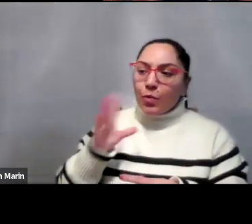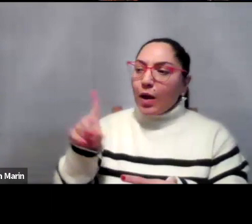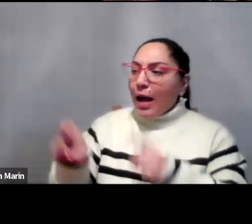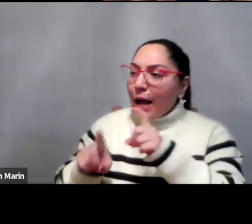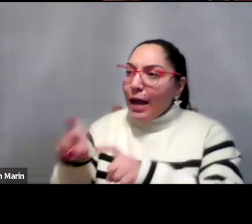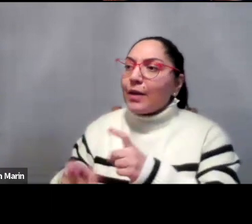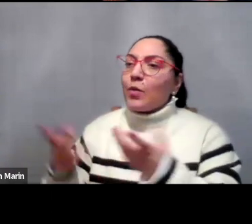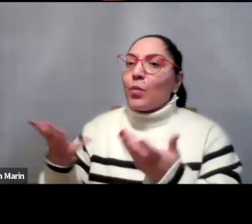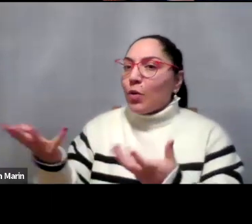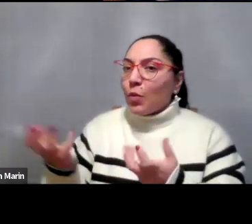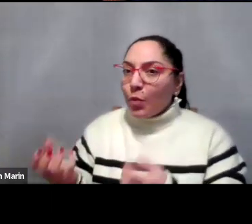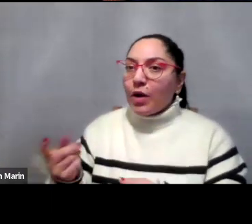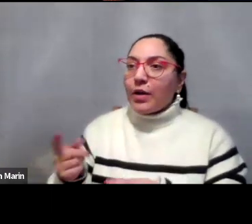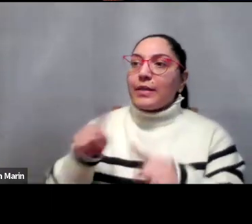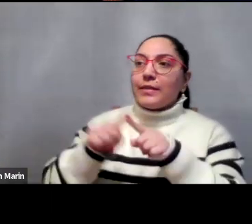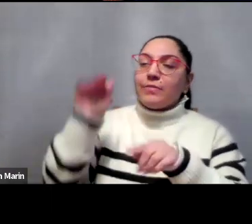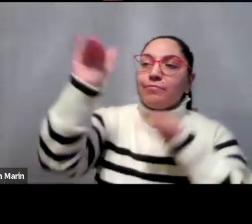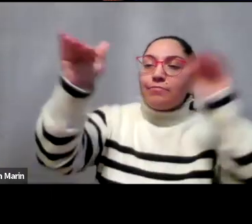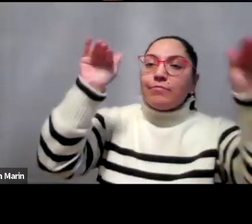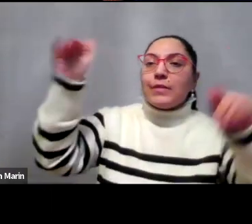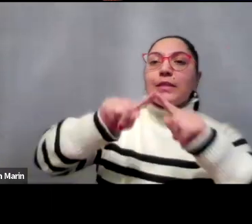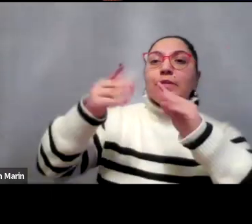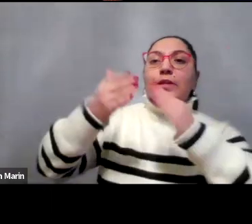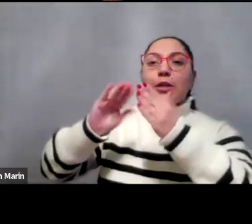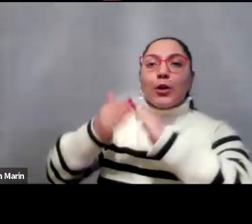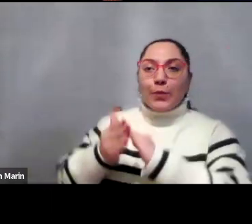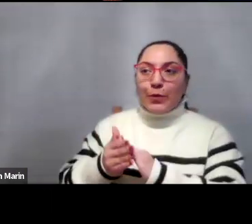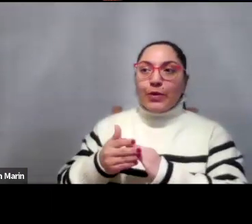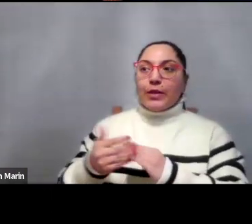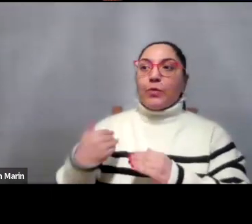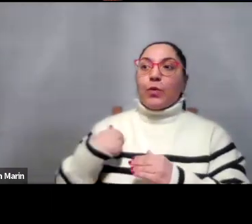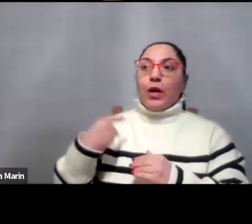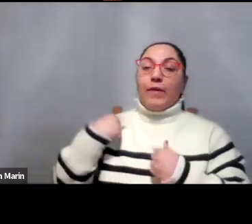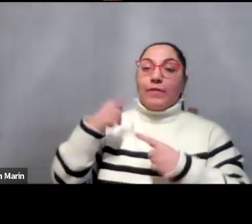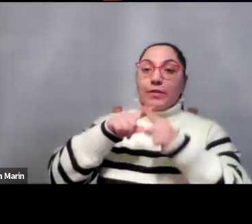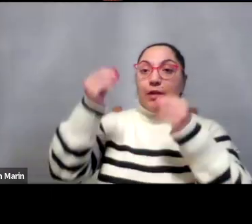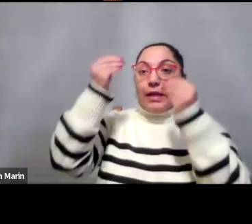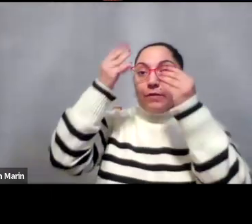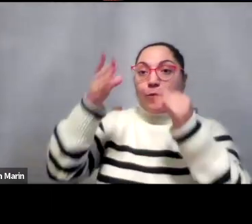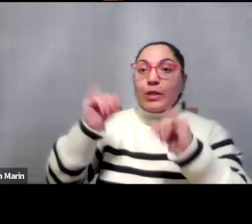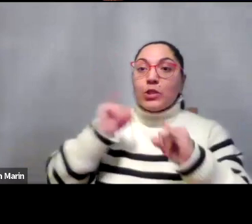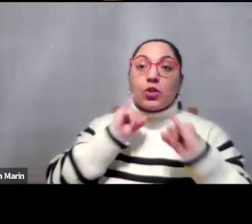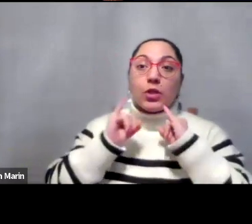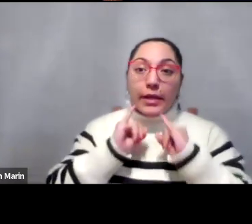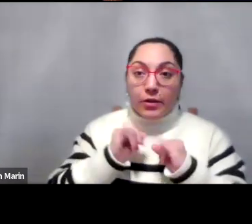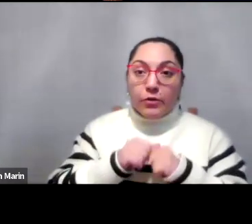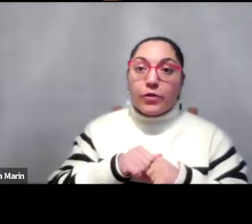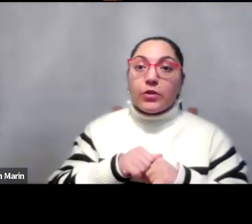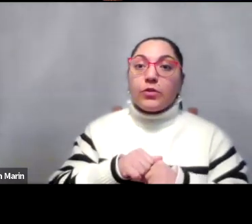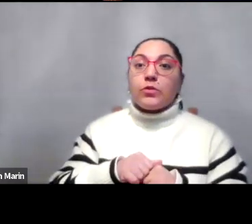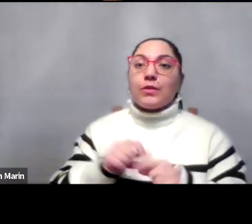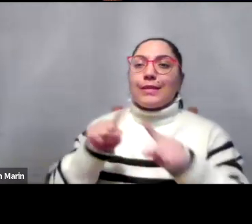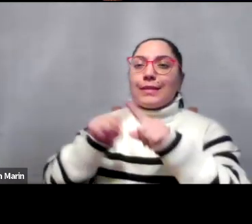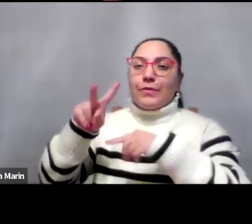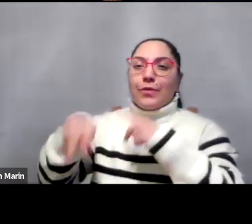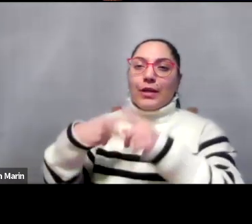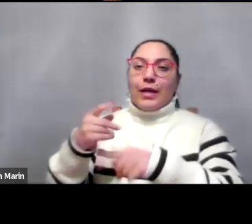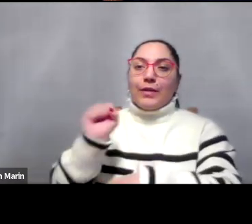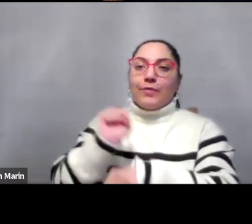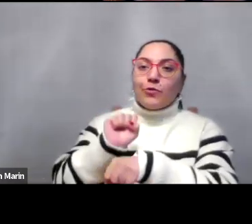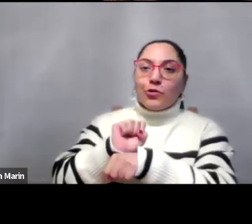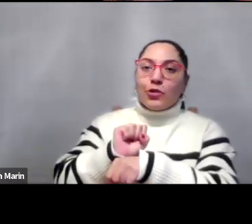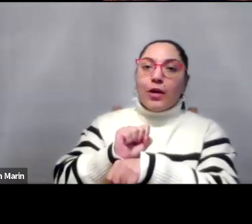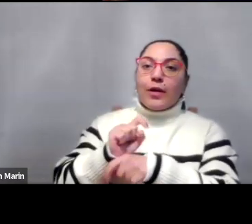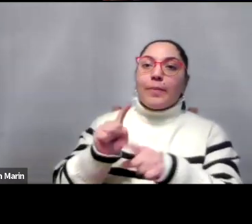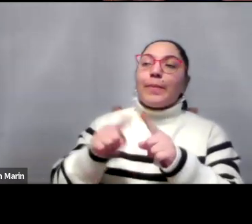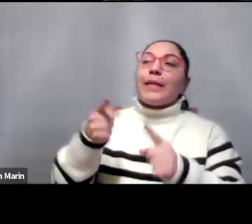actual community outreach to, do informational interviews with different kinds of careers and things like that. But they do